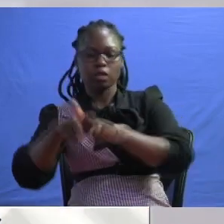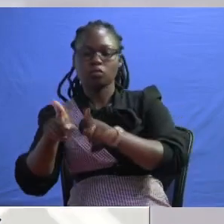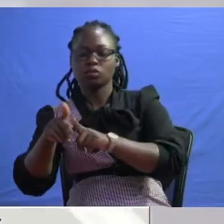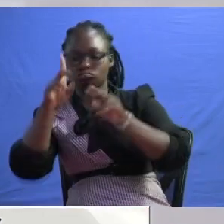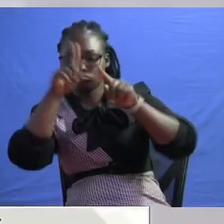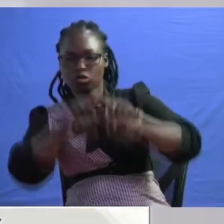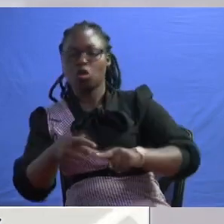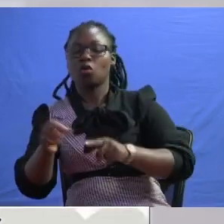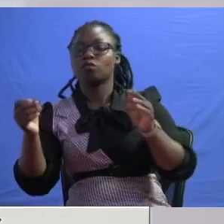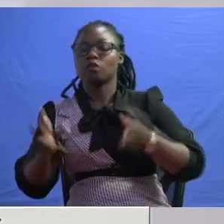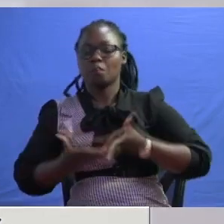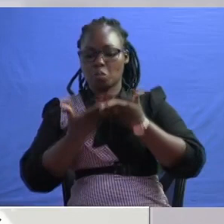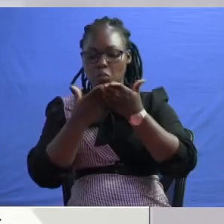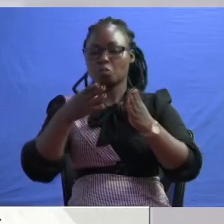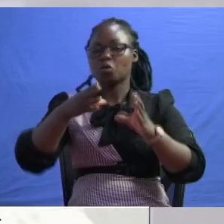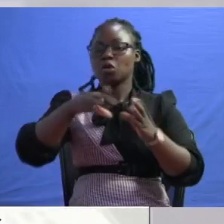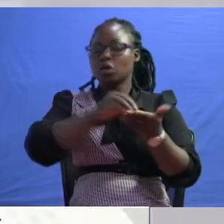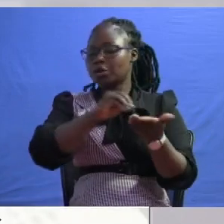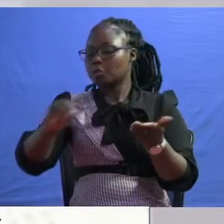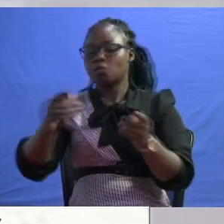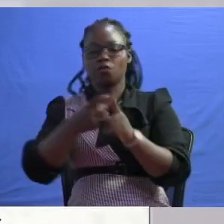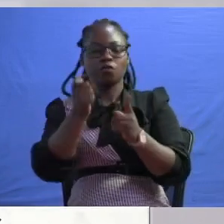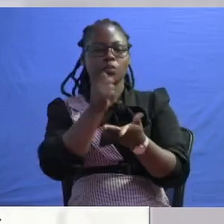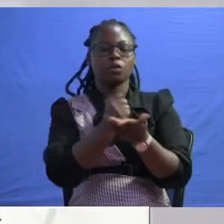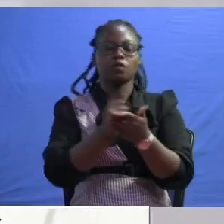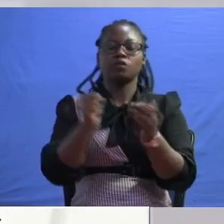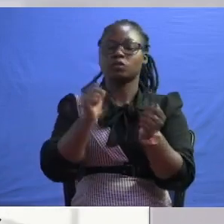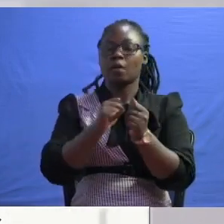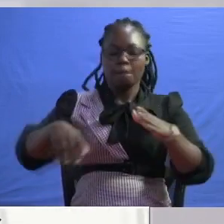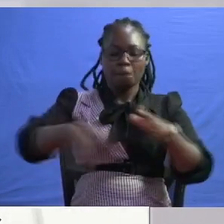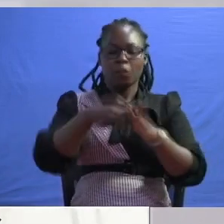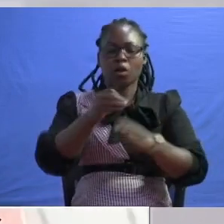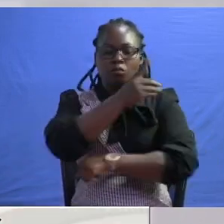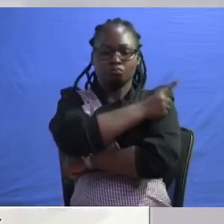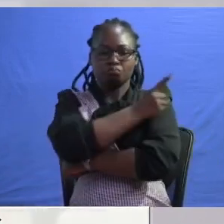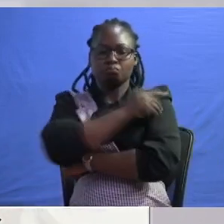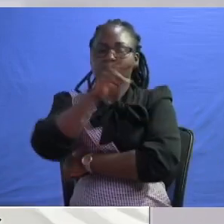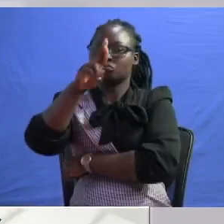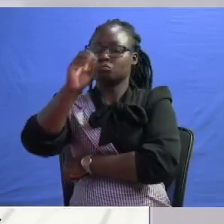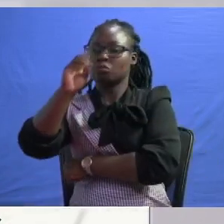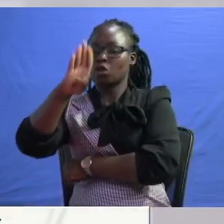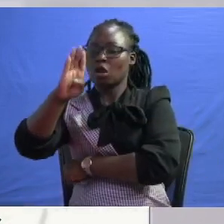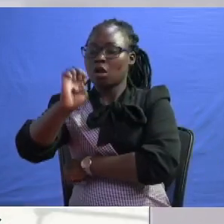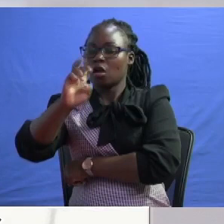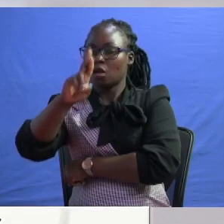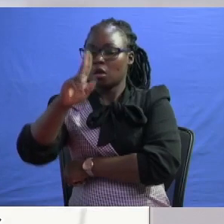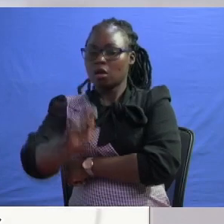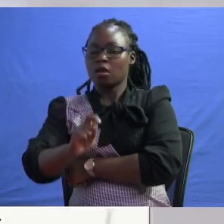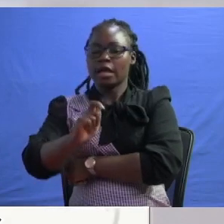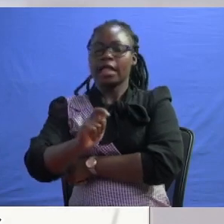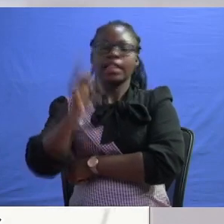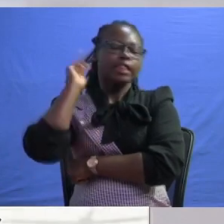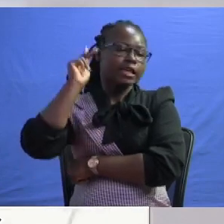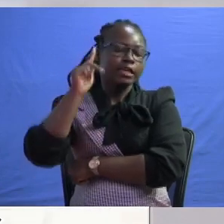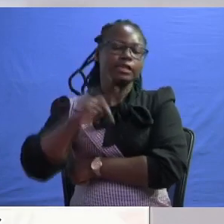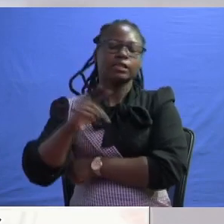determination of the proposed removal from office by impeachment of Dr. Robert Monda. The Kisii Deputy Governor